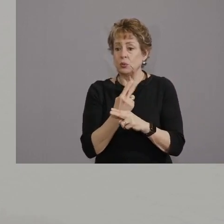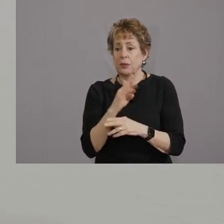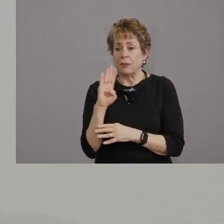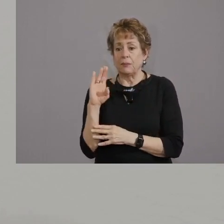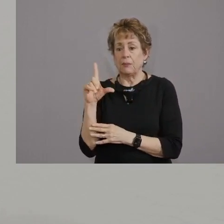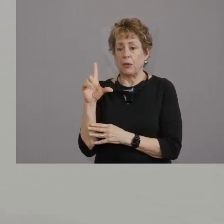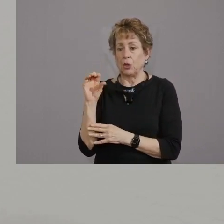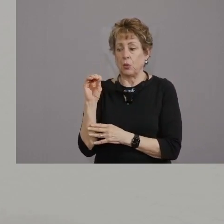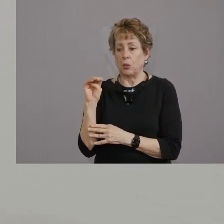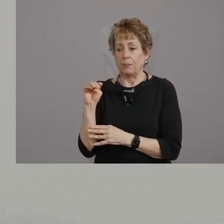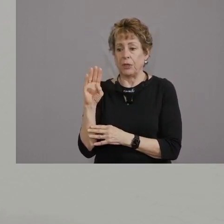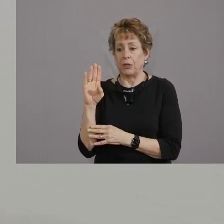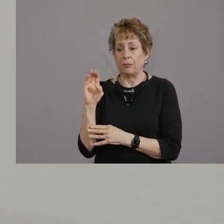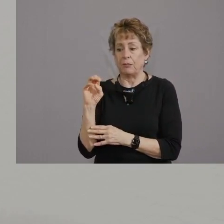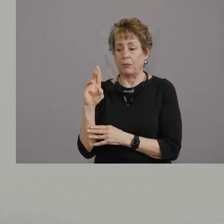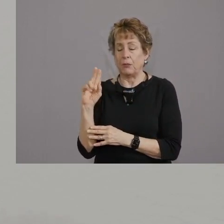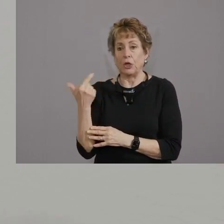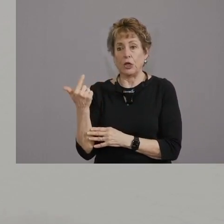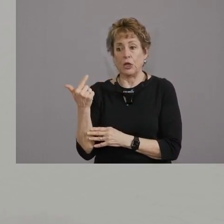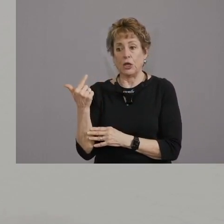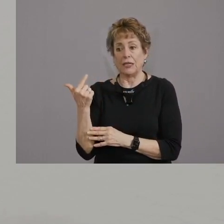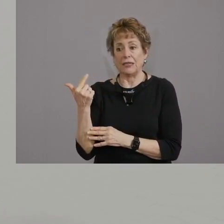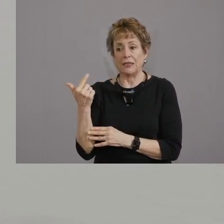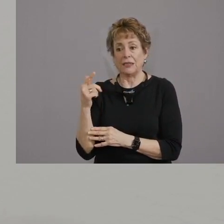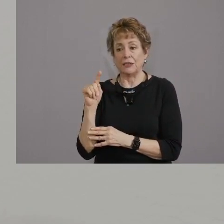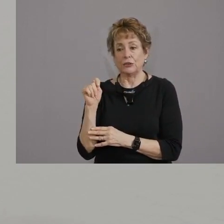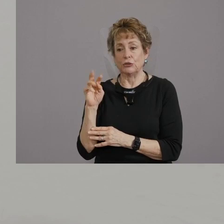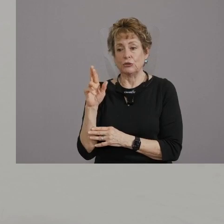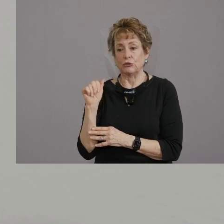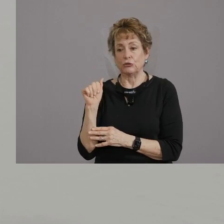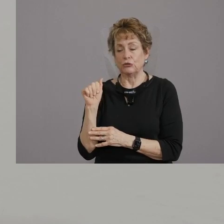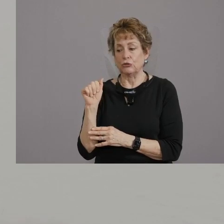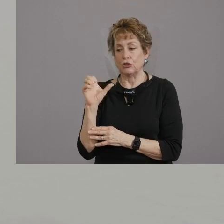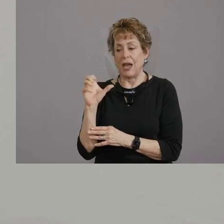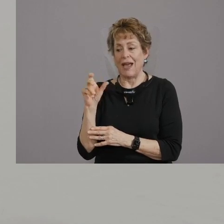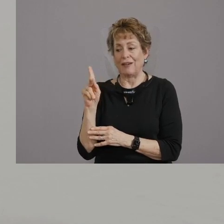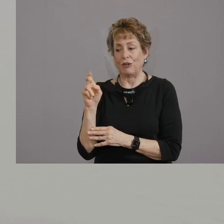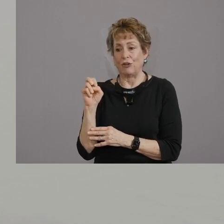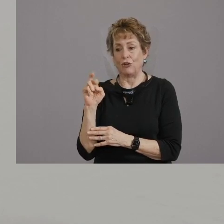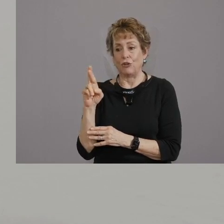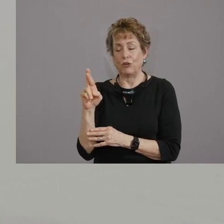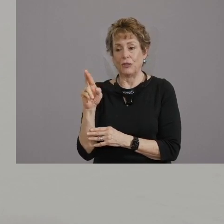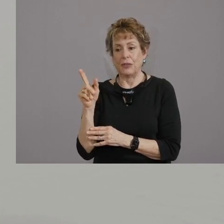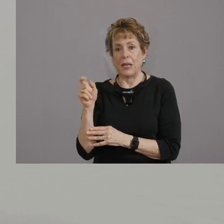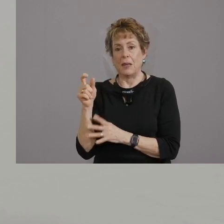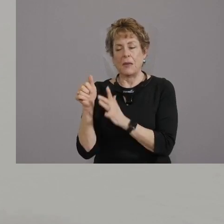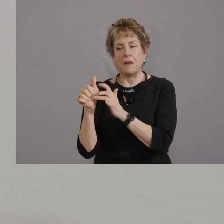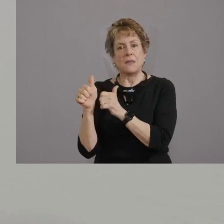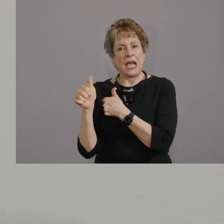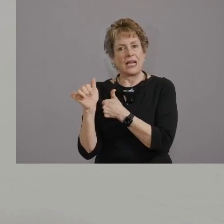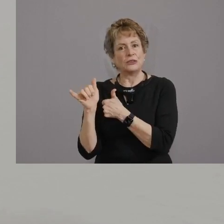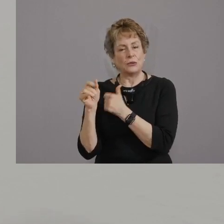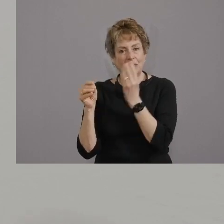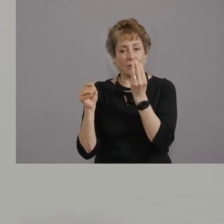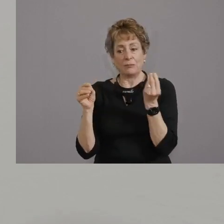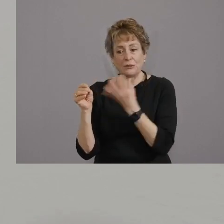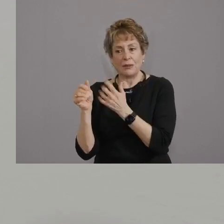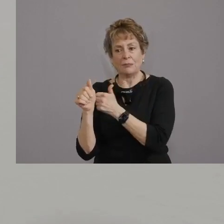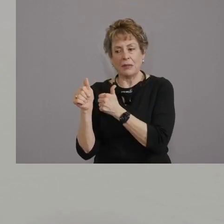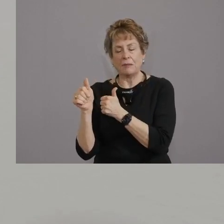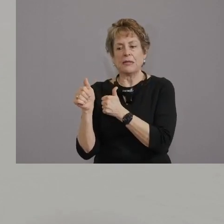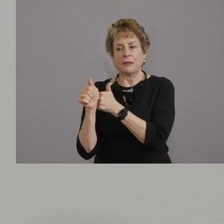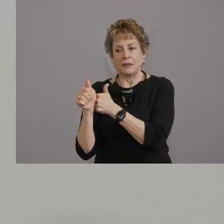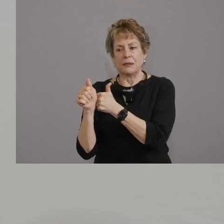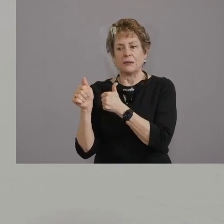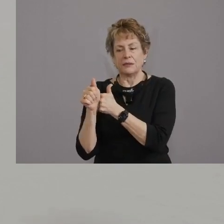daily basis as well. Sometimes they're a little bit behind our numbers, but they're pretty good about updating. And that shows, I think, today that we were 17th